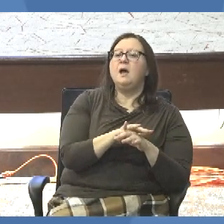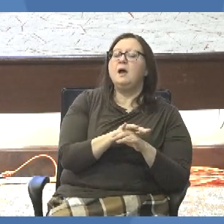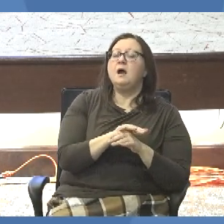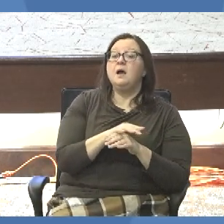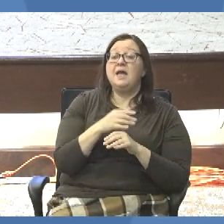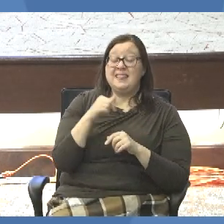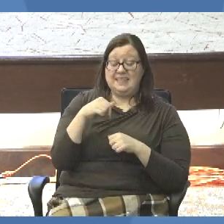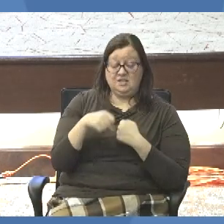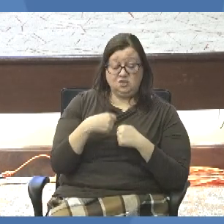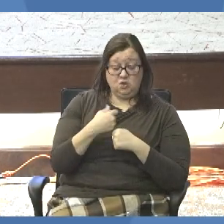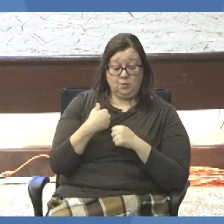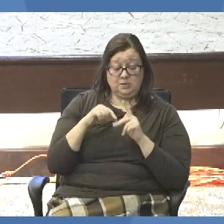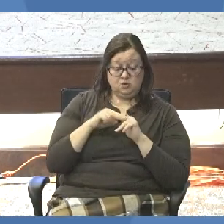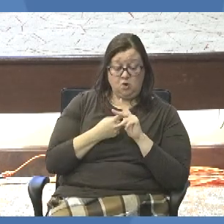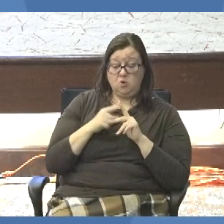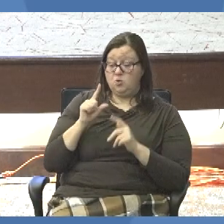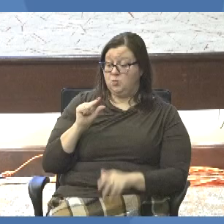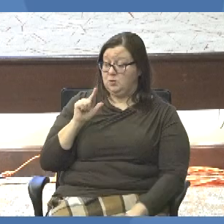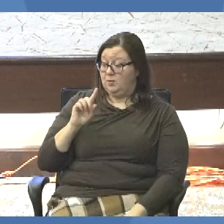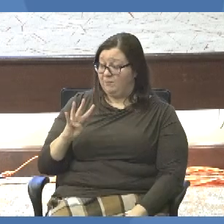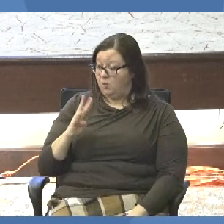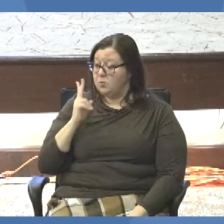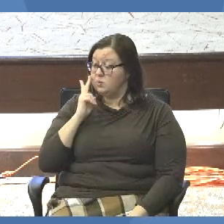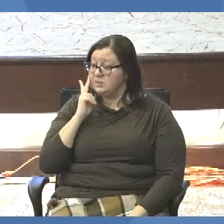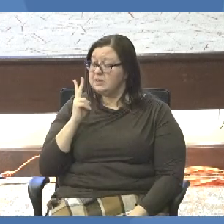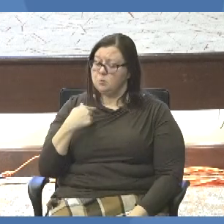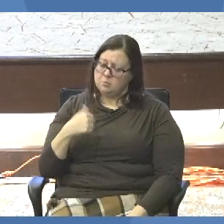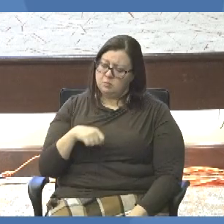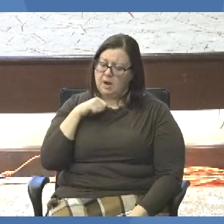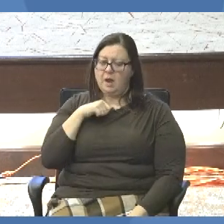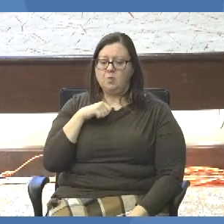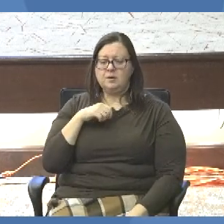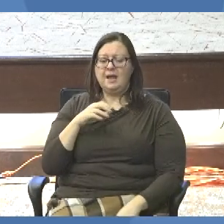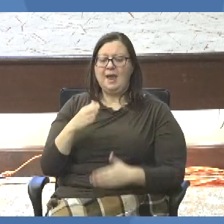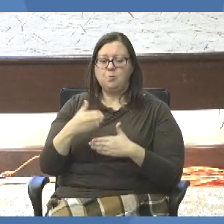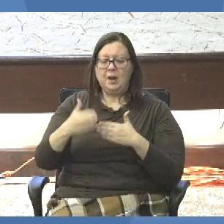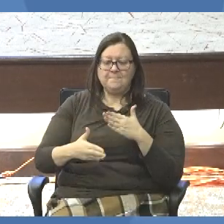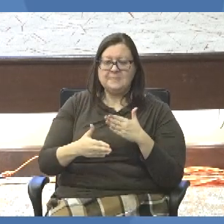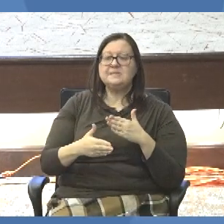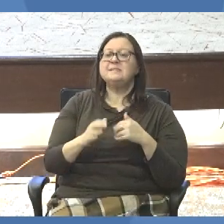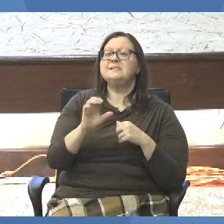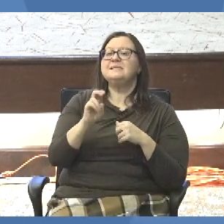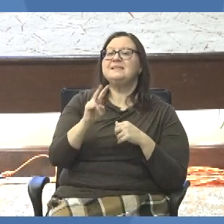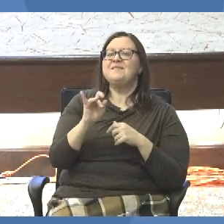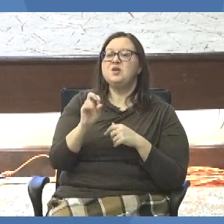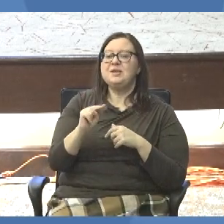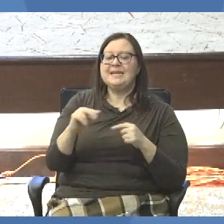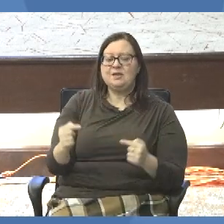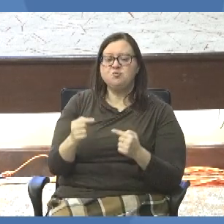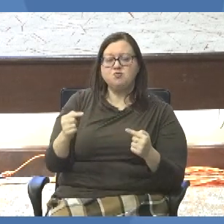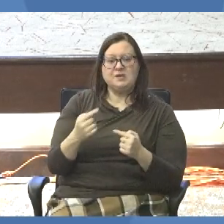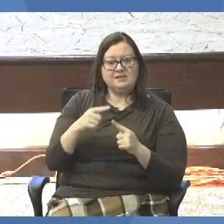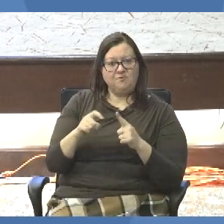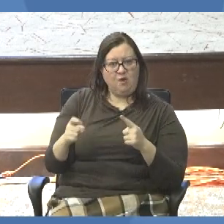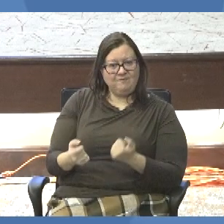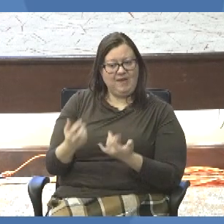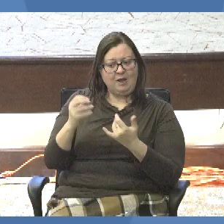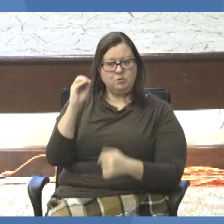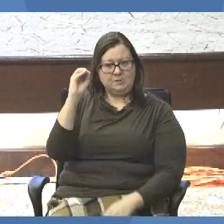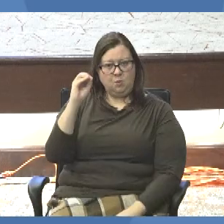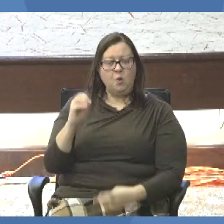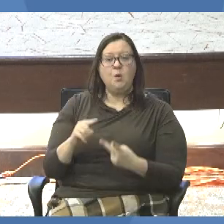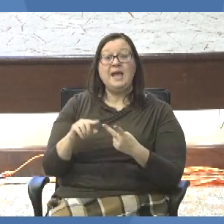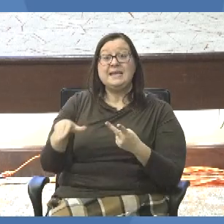this year. So you can see in 2024, certainly proud that of our outcomes, civilian fire injuries is 0. Civilian fire